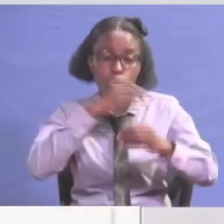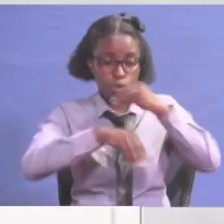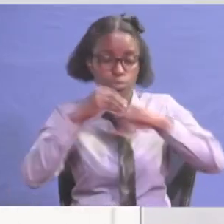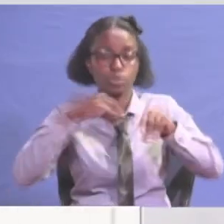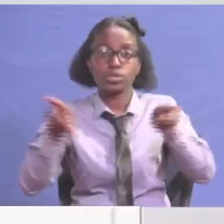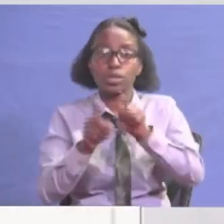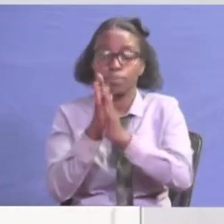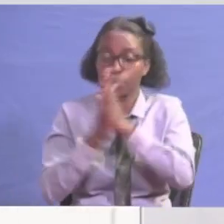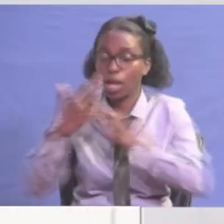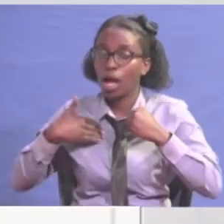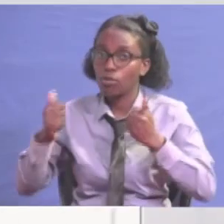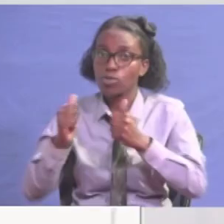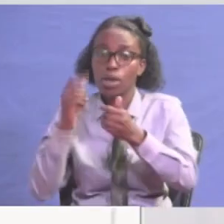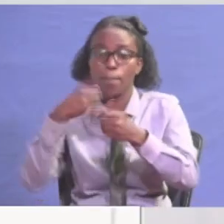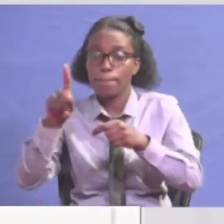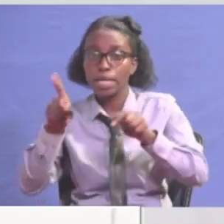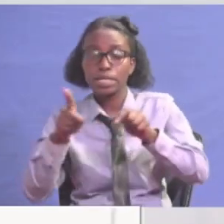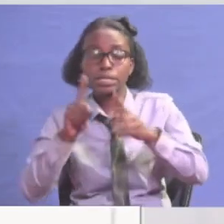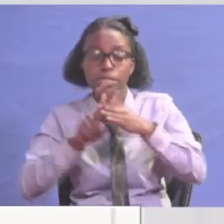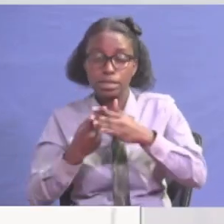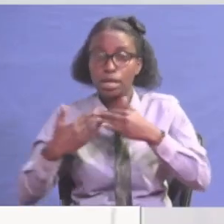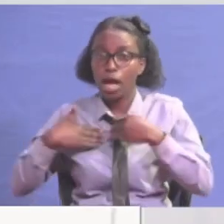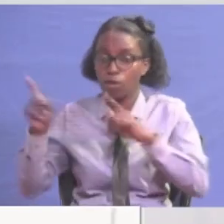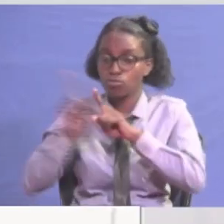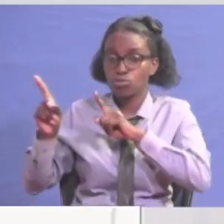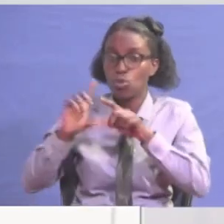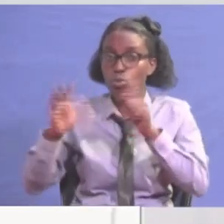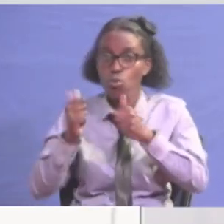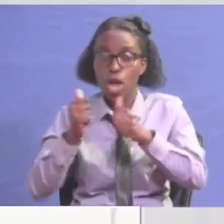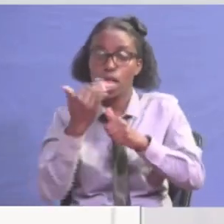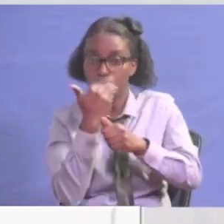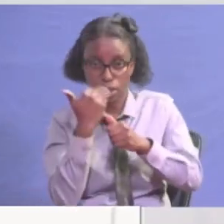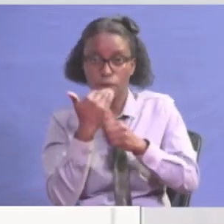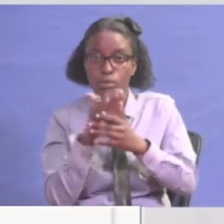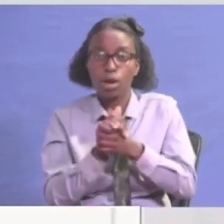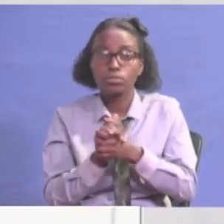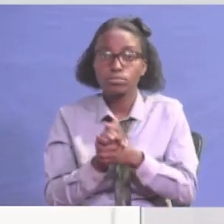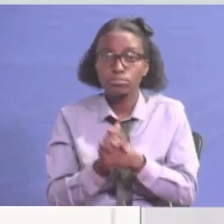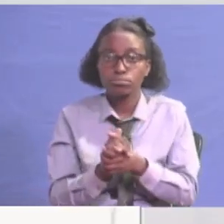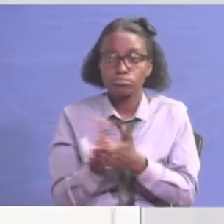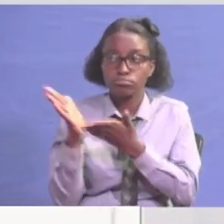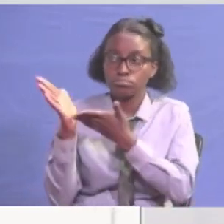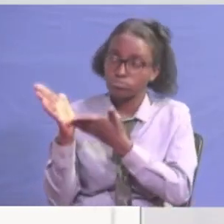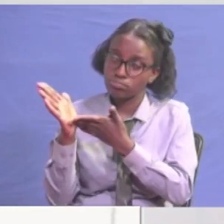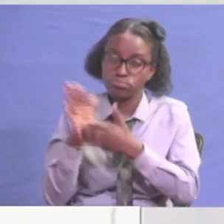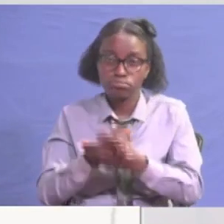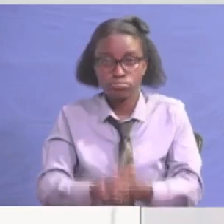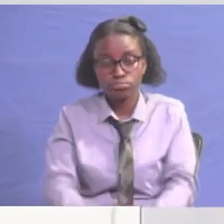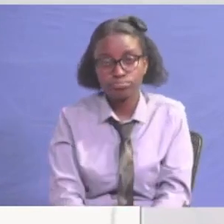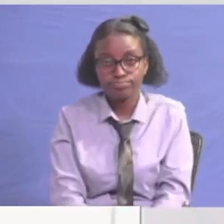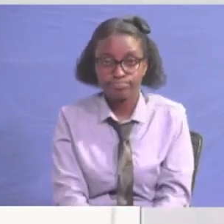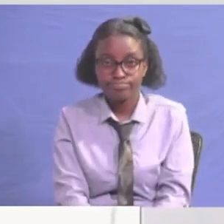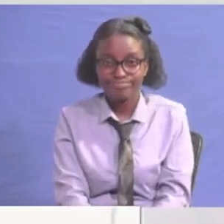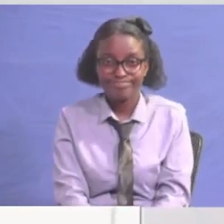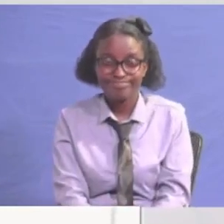incitement, marking the beginning of a long journey for Deputy President Rigathi Gachagua. Dennis Munyi opens our bulletin tonight with